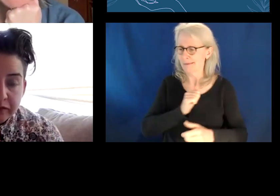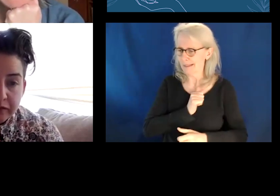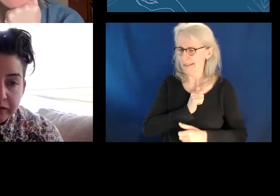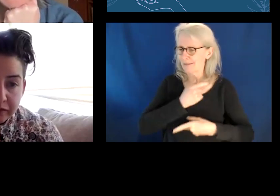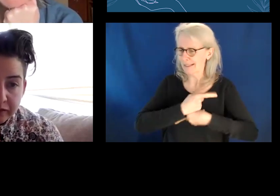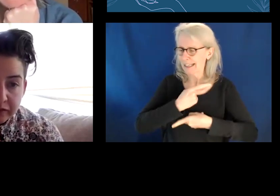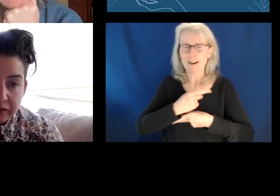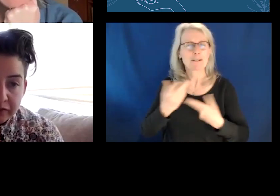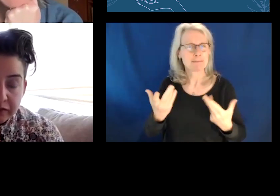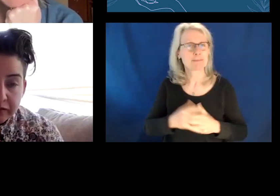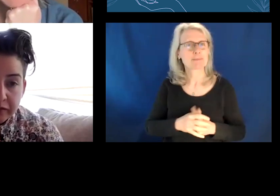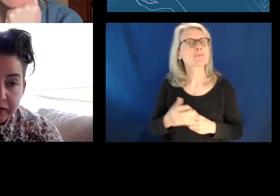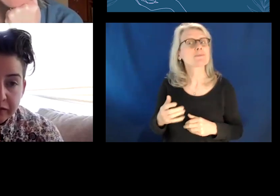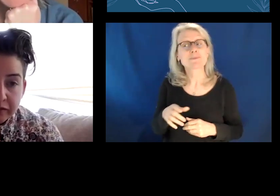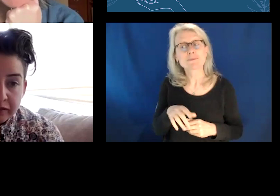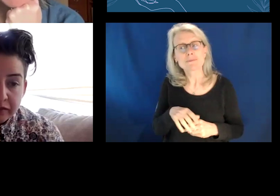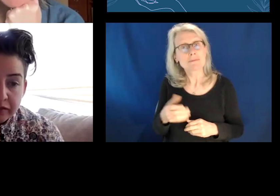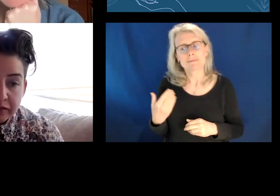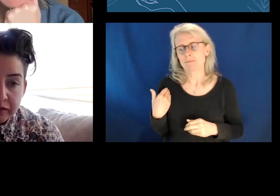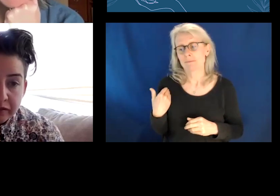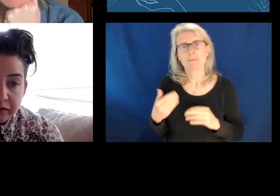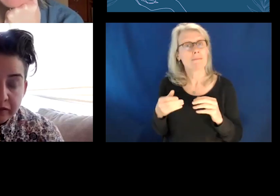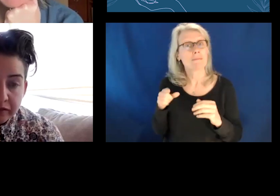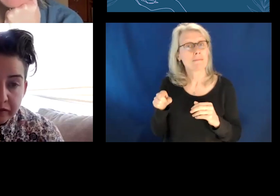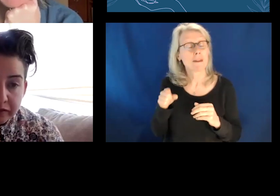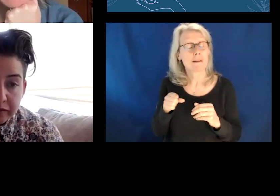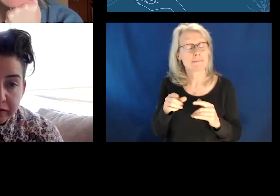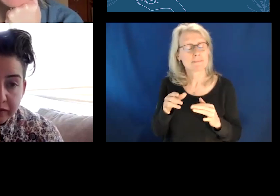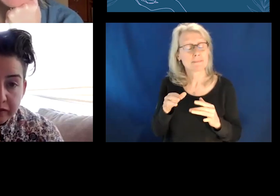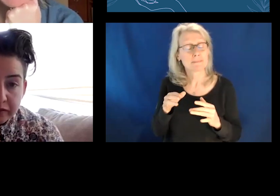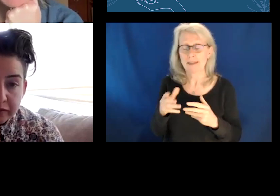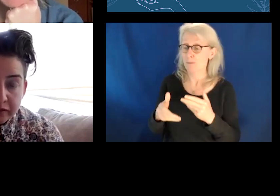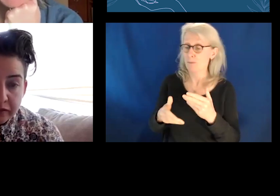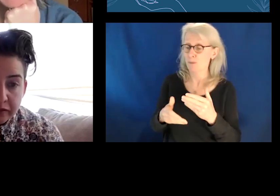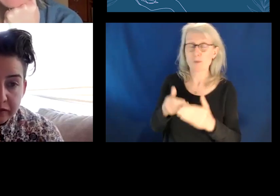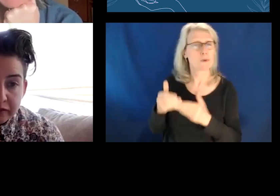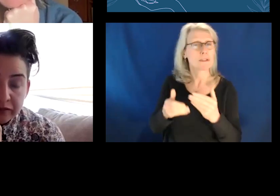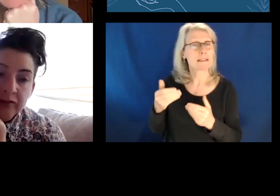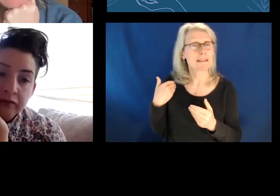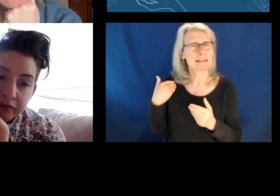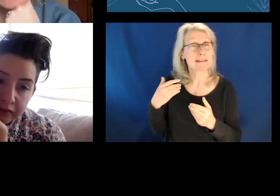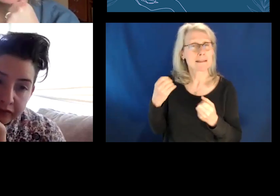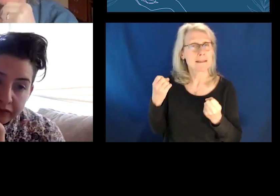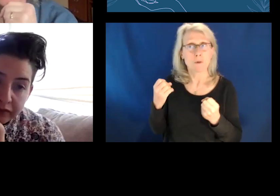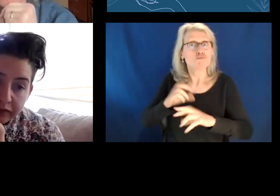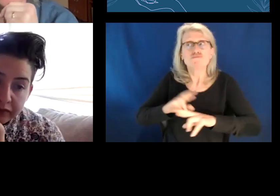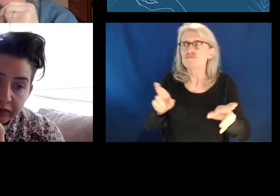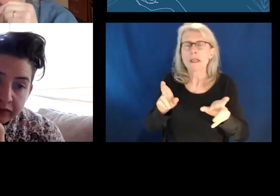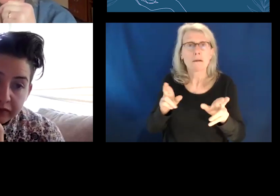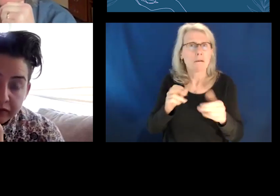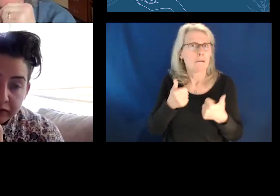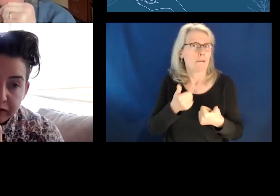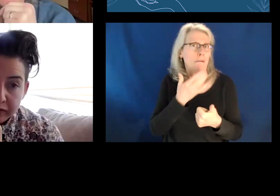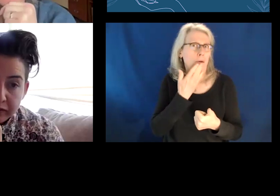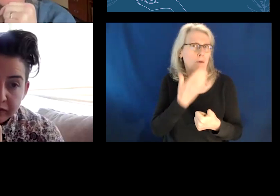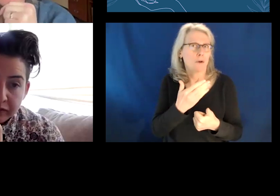that process that I mentioned earlier, where there were a lot of systems of care in place, that really